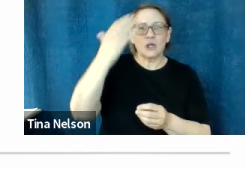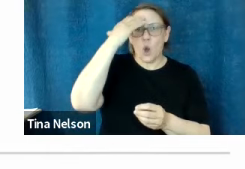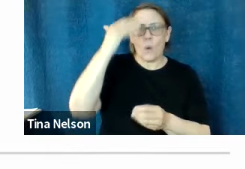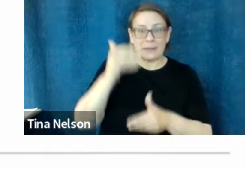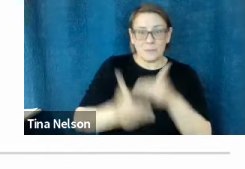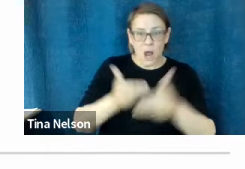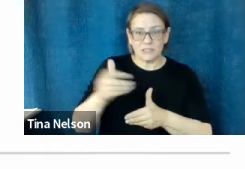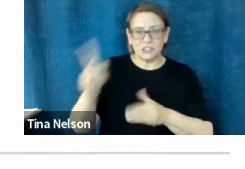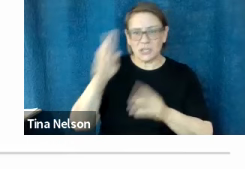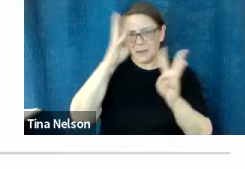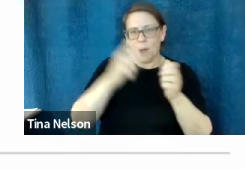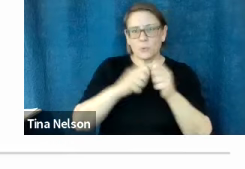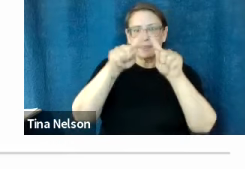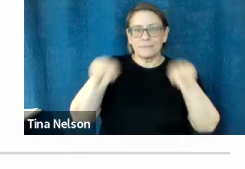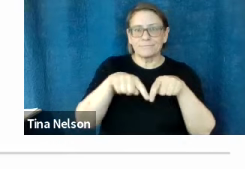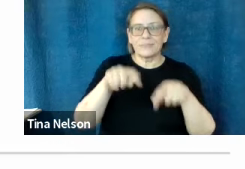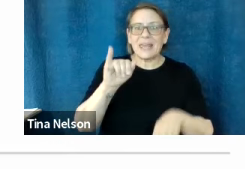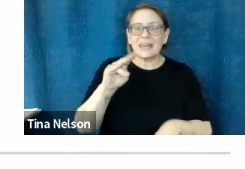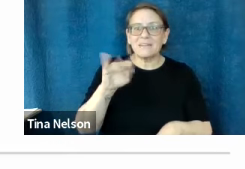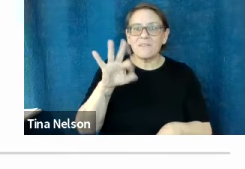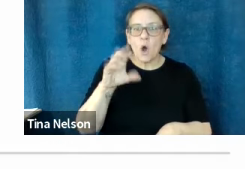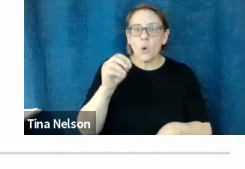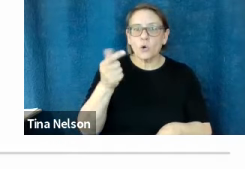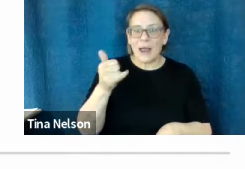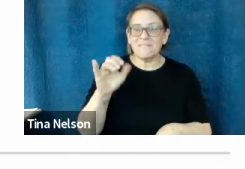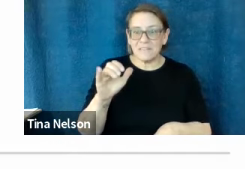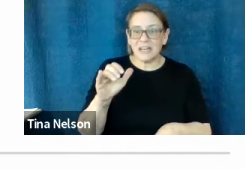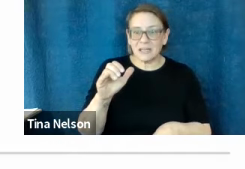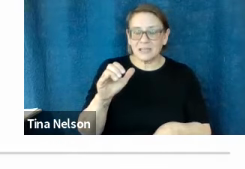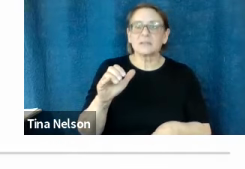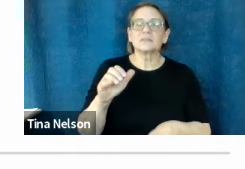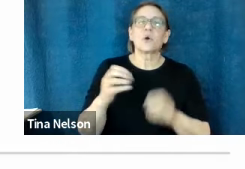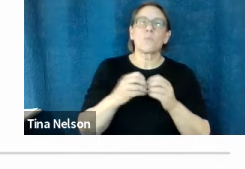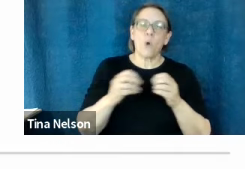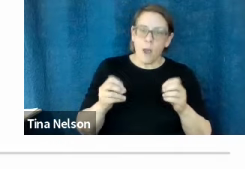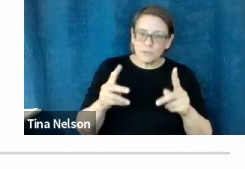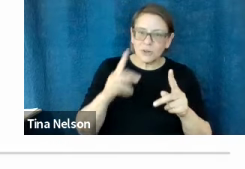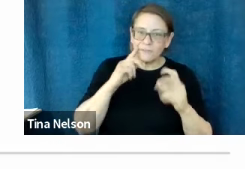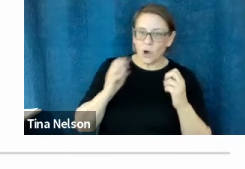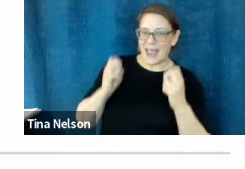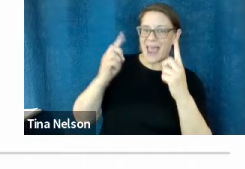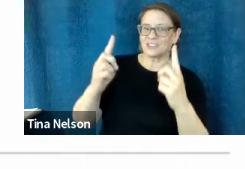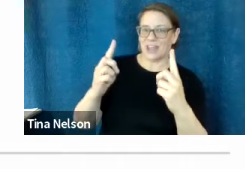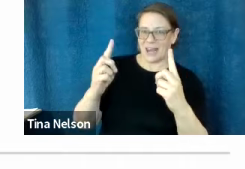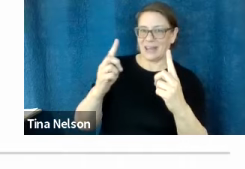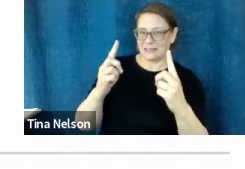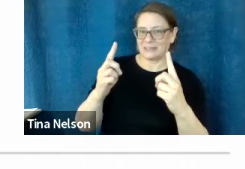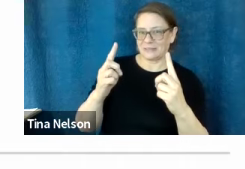with that infographic that she made. So again, more opportunity for education on behalf of the